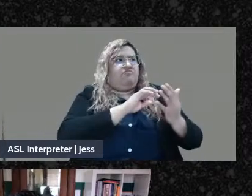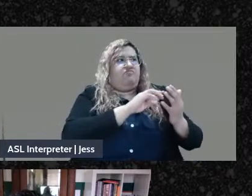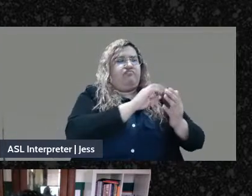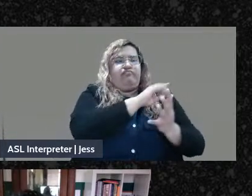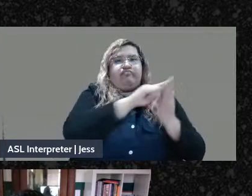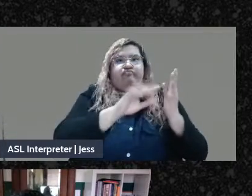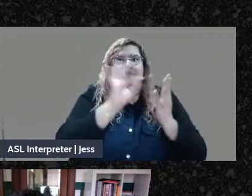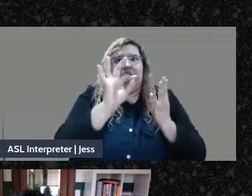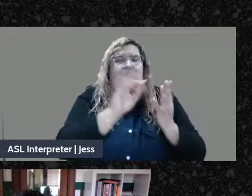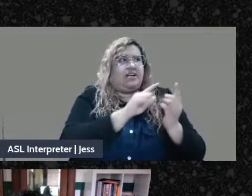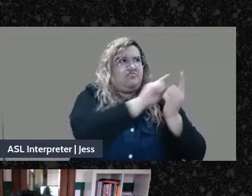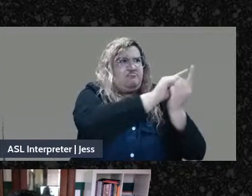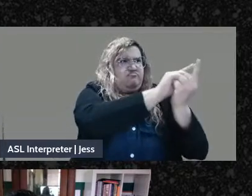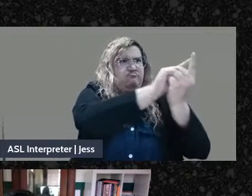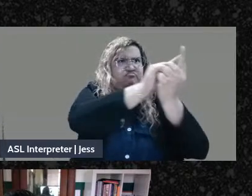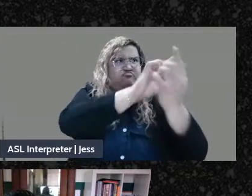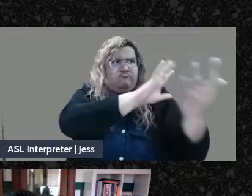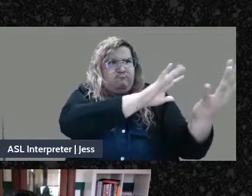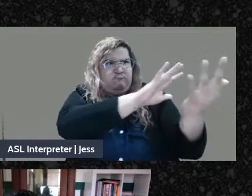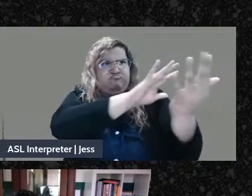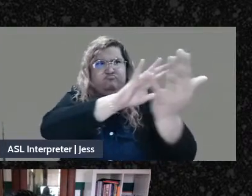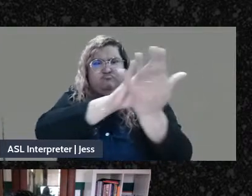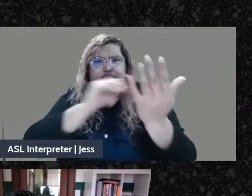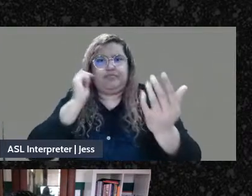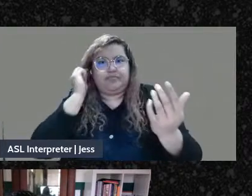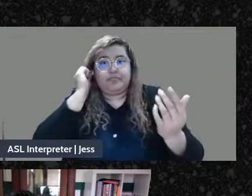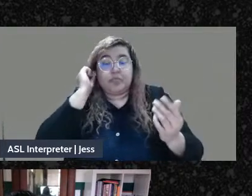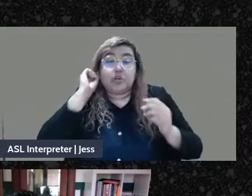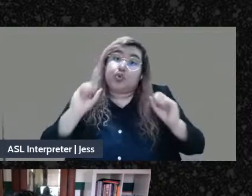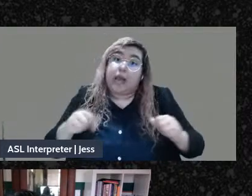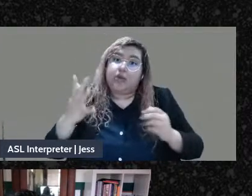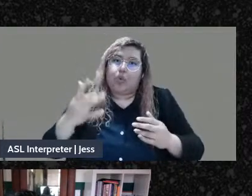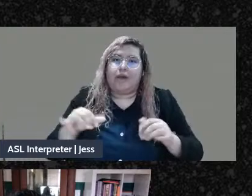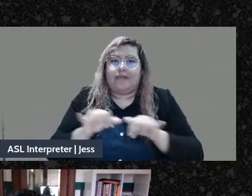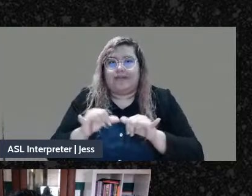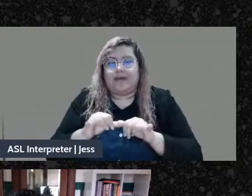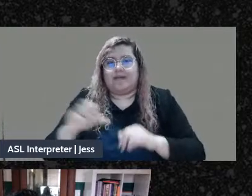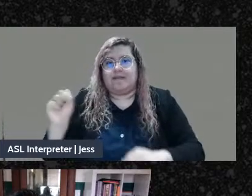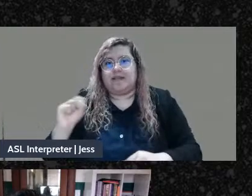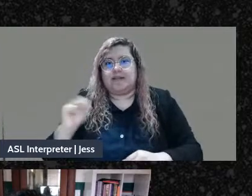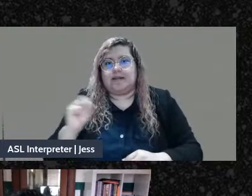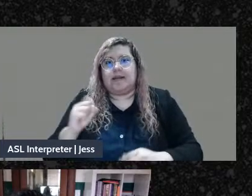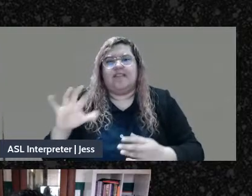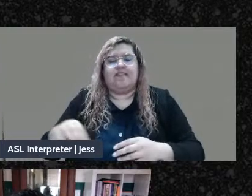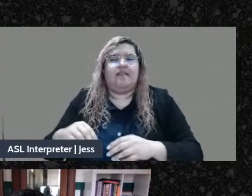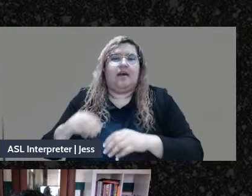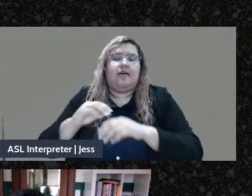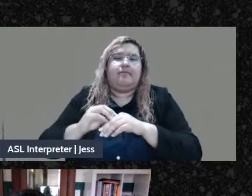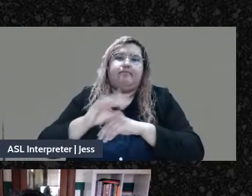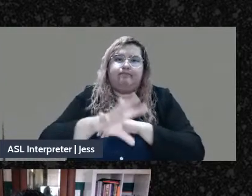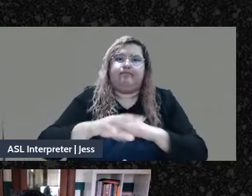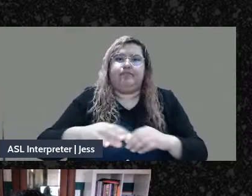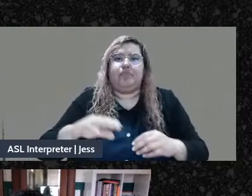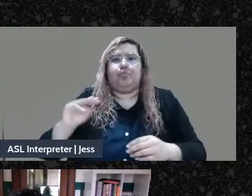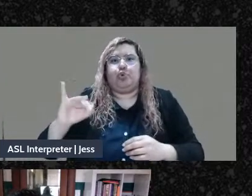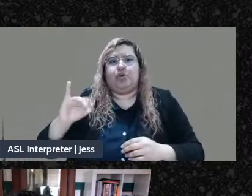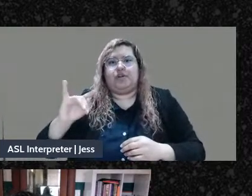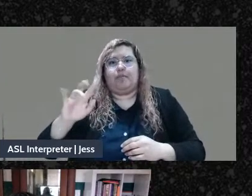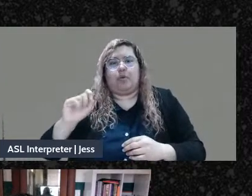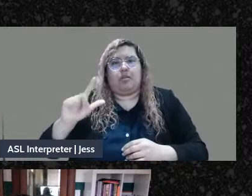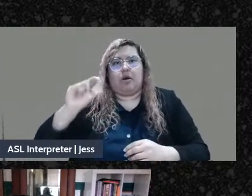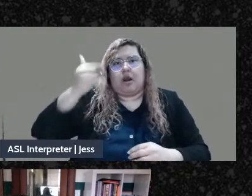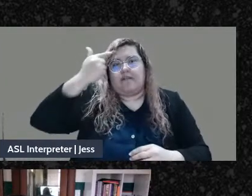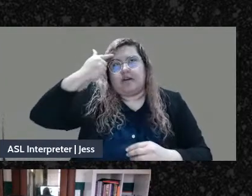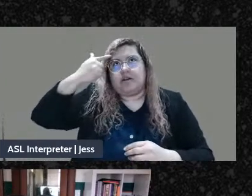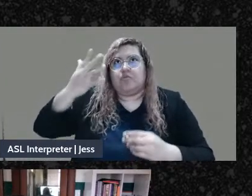of the city. So that's part of what informs my thinking on municipal governance is like the size and the scope, right? And